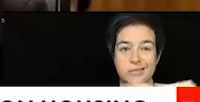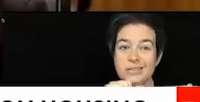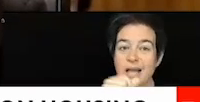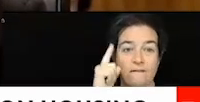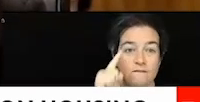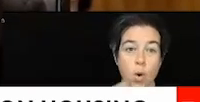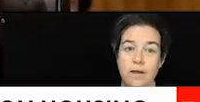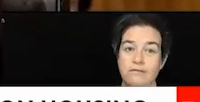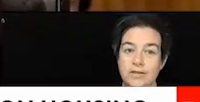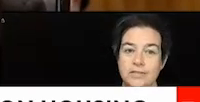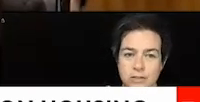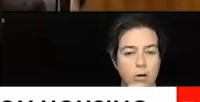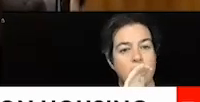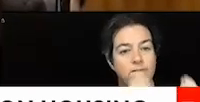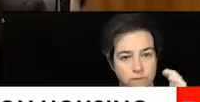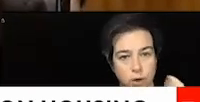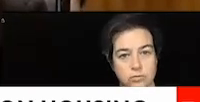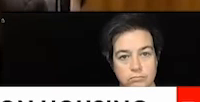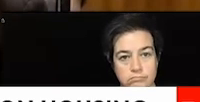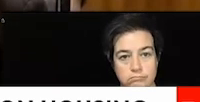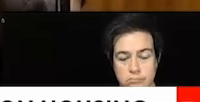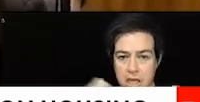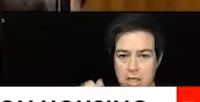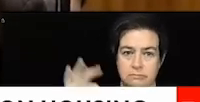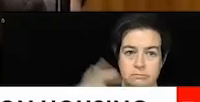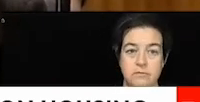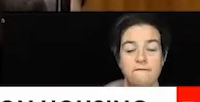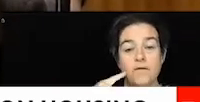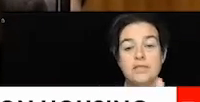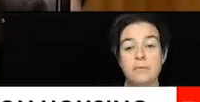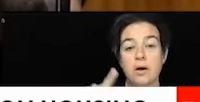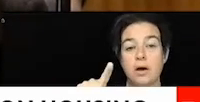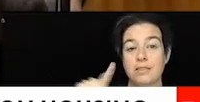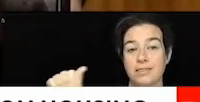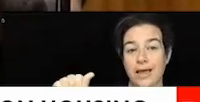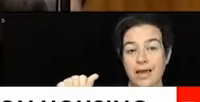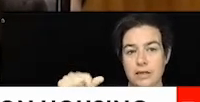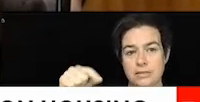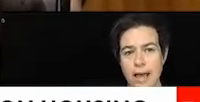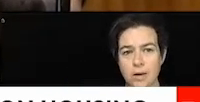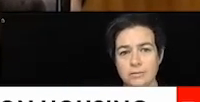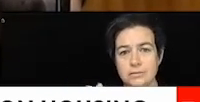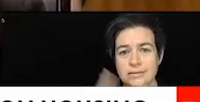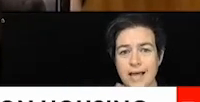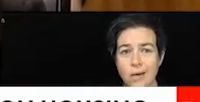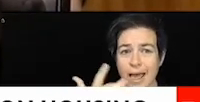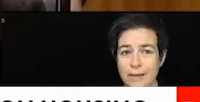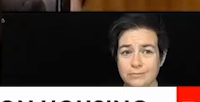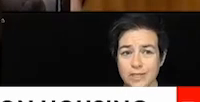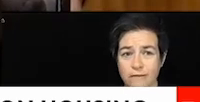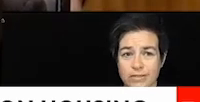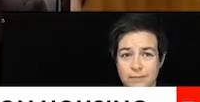amounts of housing. If we look at cities like Los Angeles, for instance, the downtown converted a lot of empty office buildings, and they work really well for